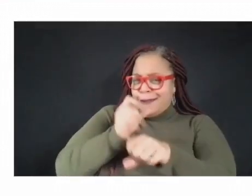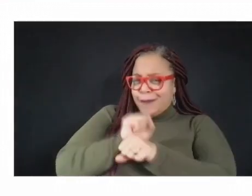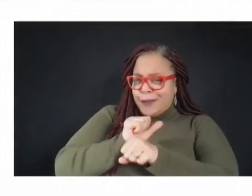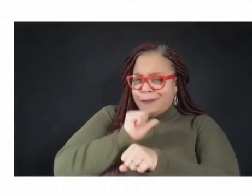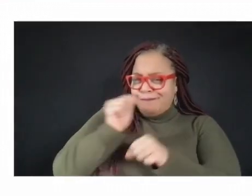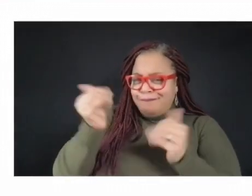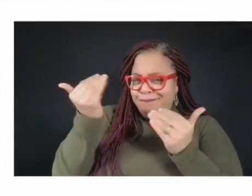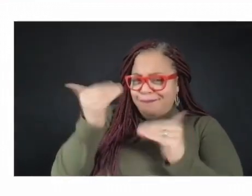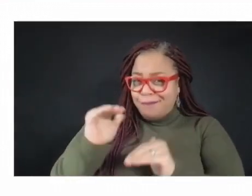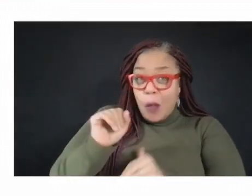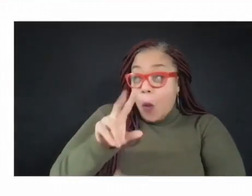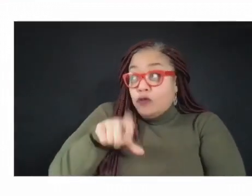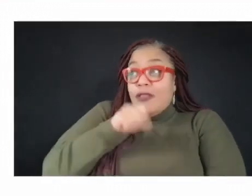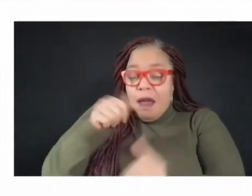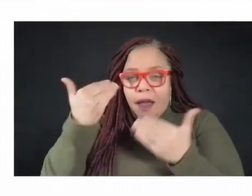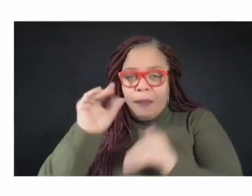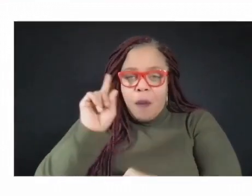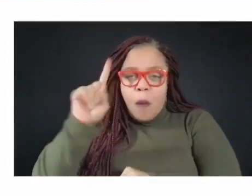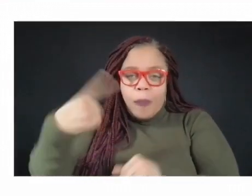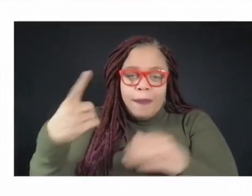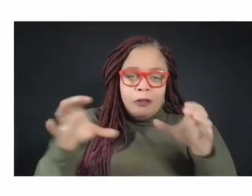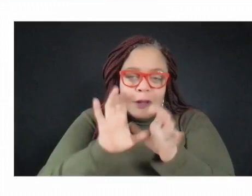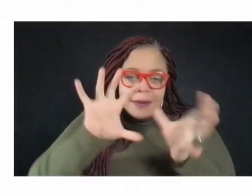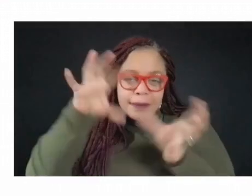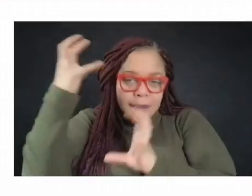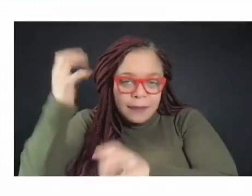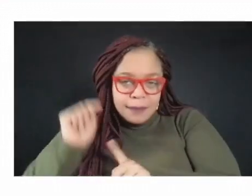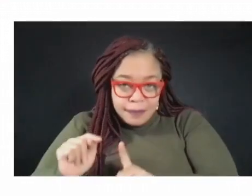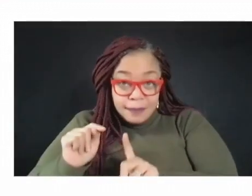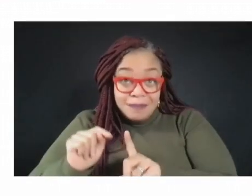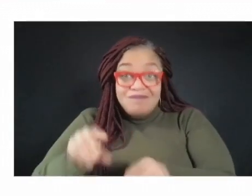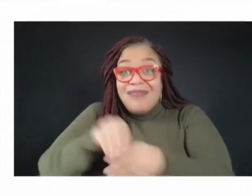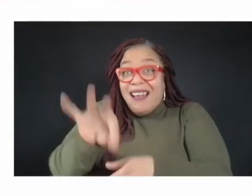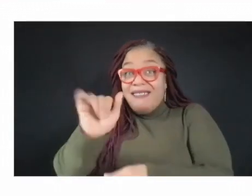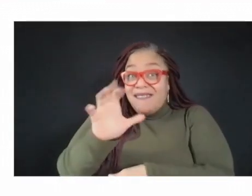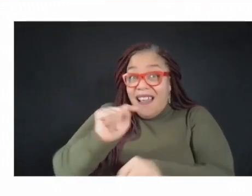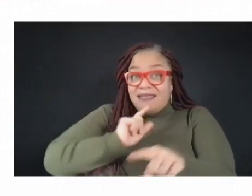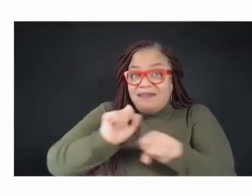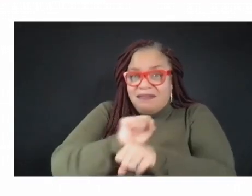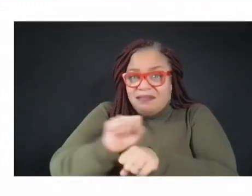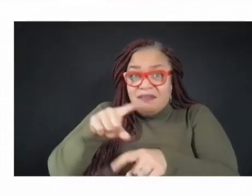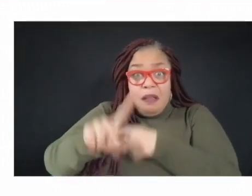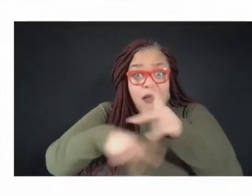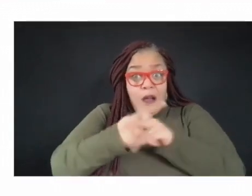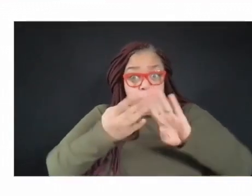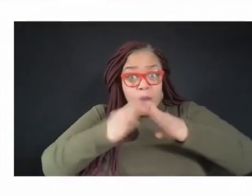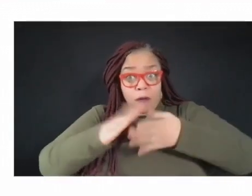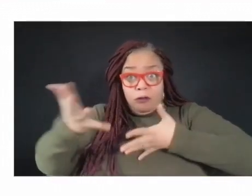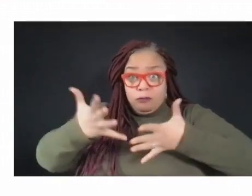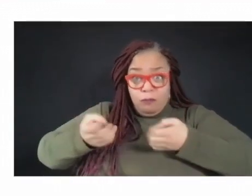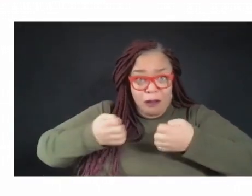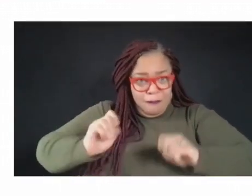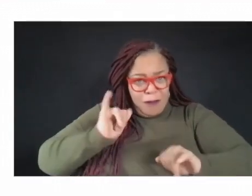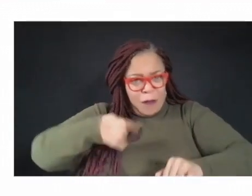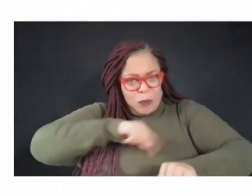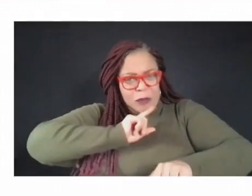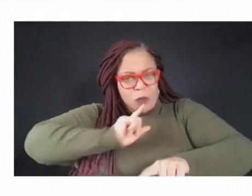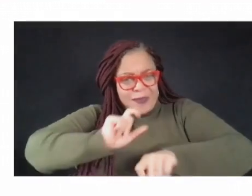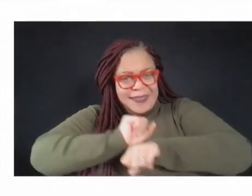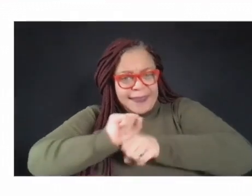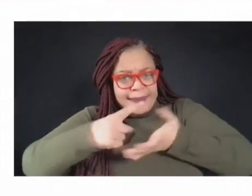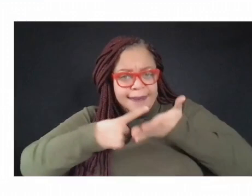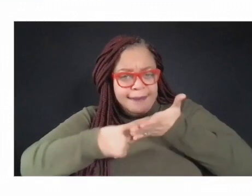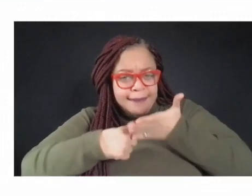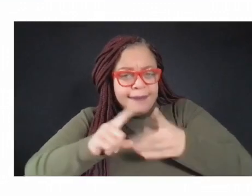kinds of community engagement efforts that we're talking about as critical need to be normalized and part of what public health does